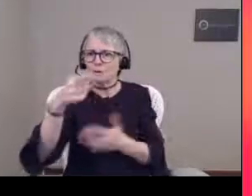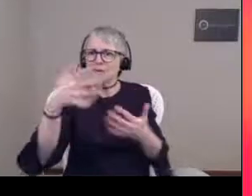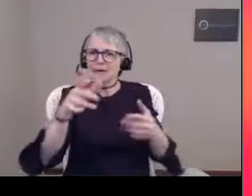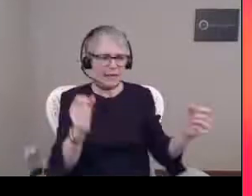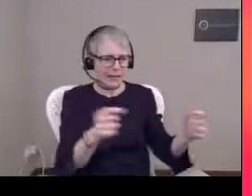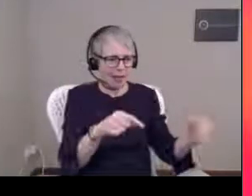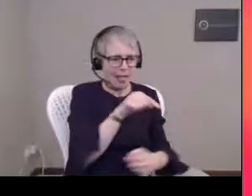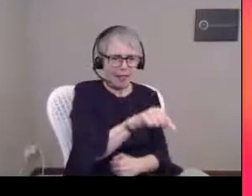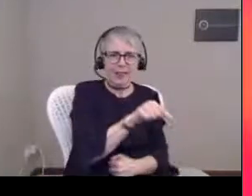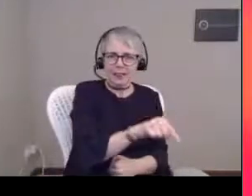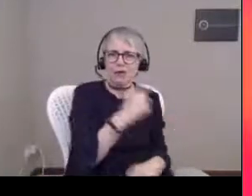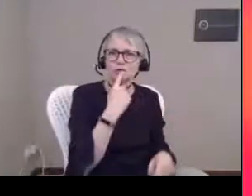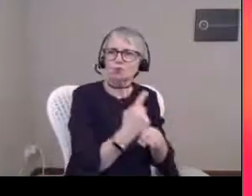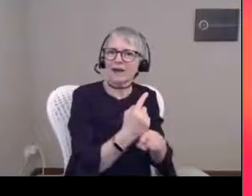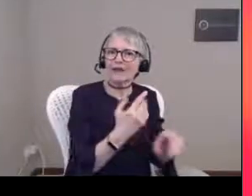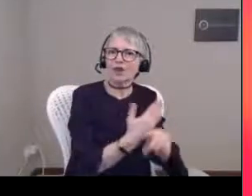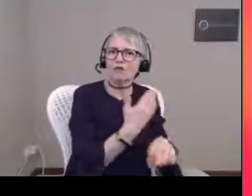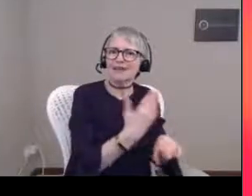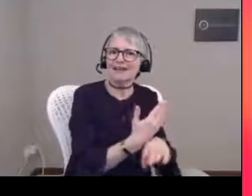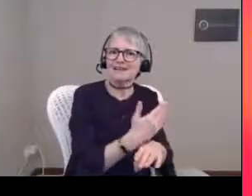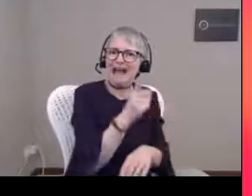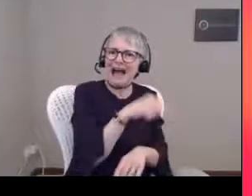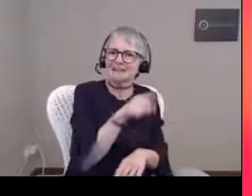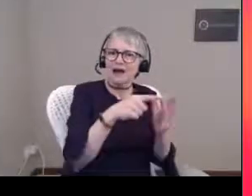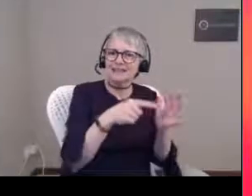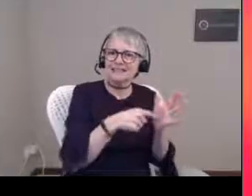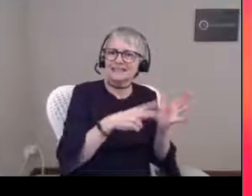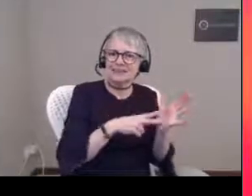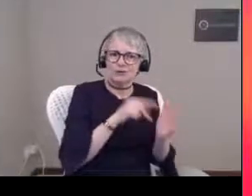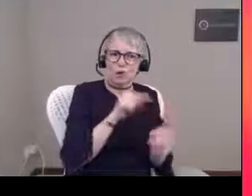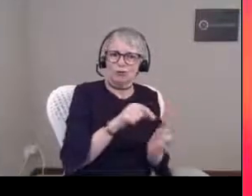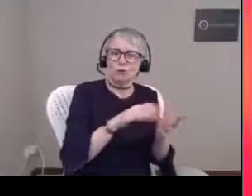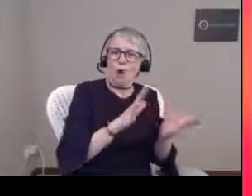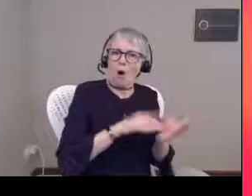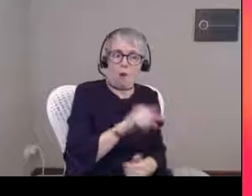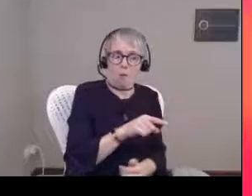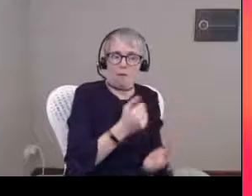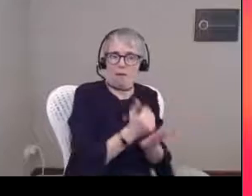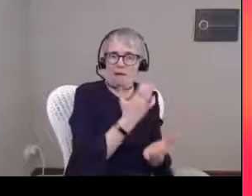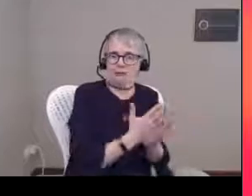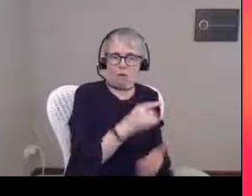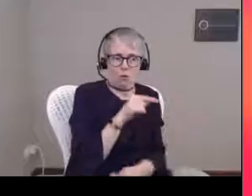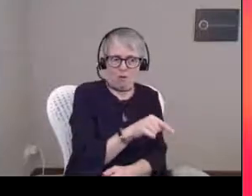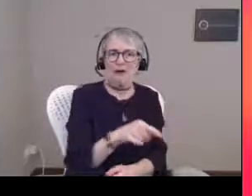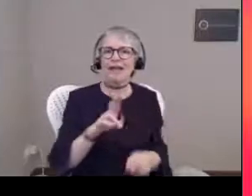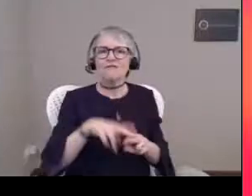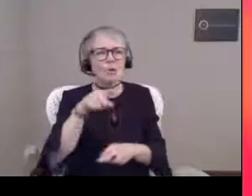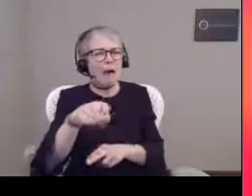for talkingcareers@itv.com, and we would ensure that is prioritised and got back to you in good time.